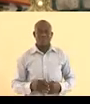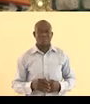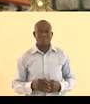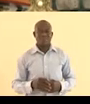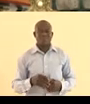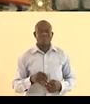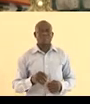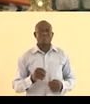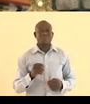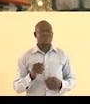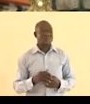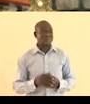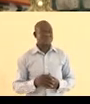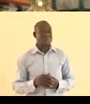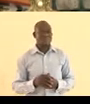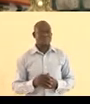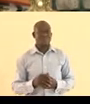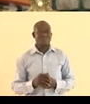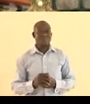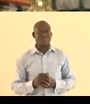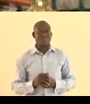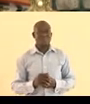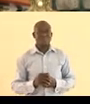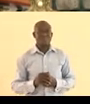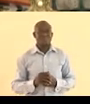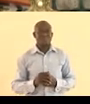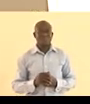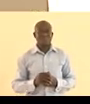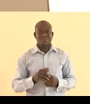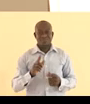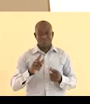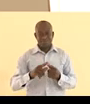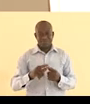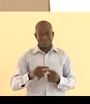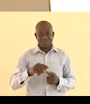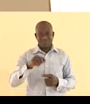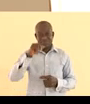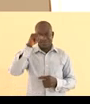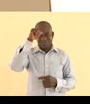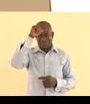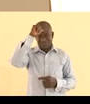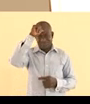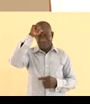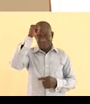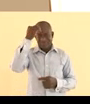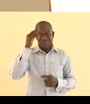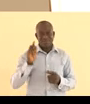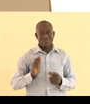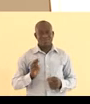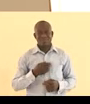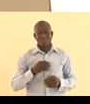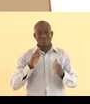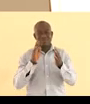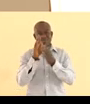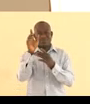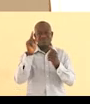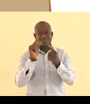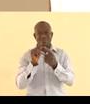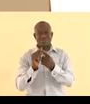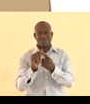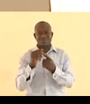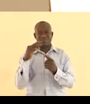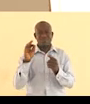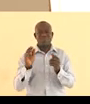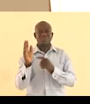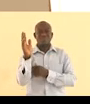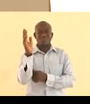an external prophet to harass us, isn't it? To remind us about the word of God and to point out the way of God to us and the truth